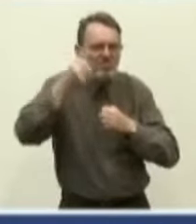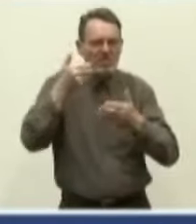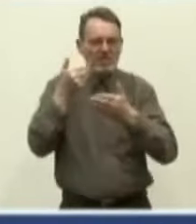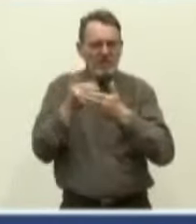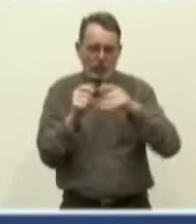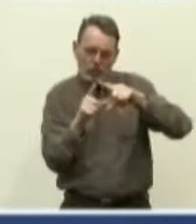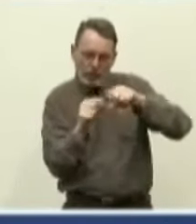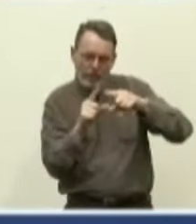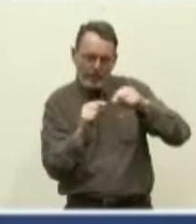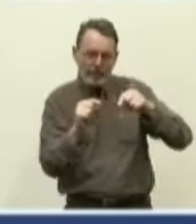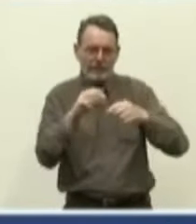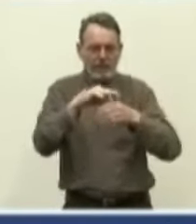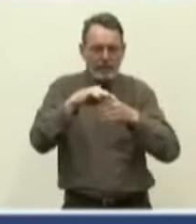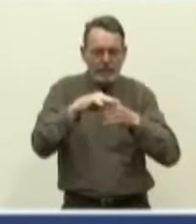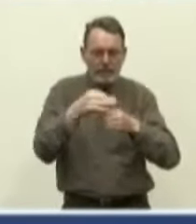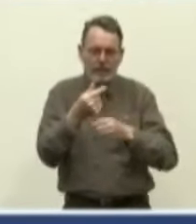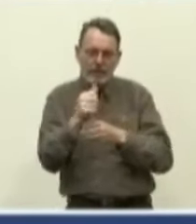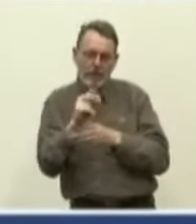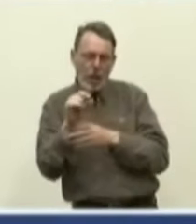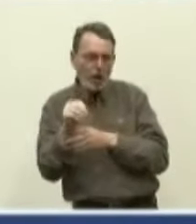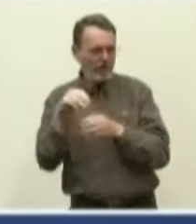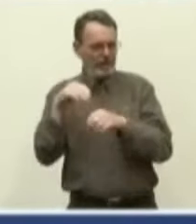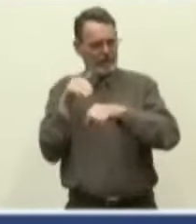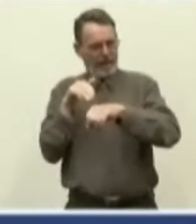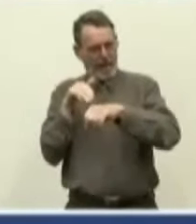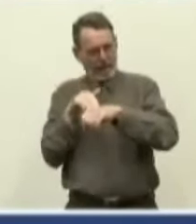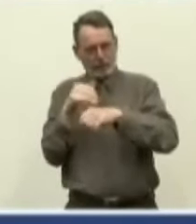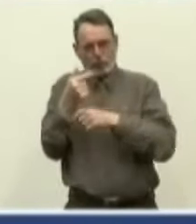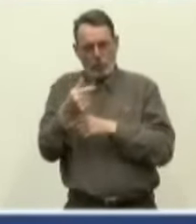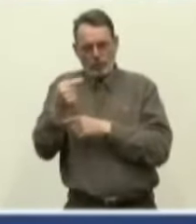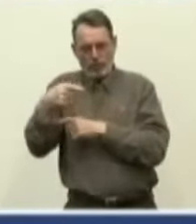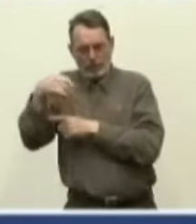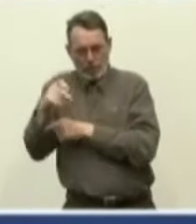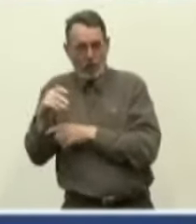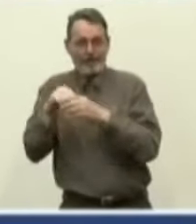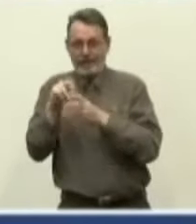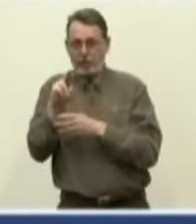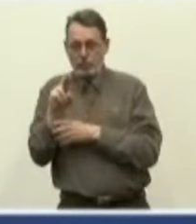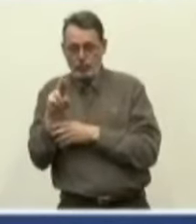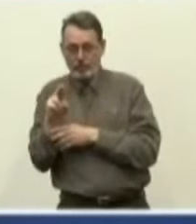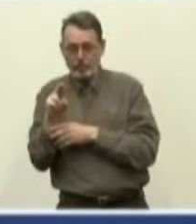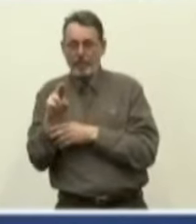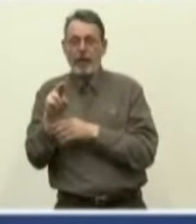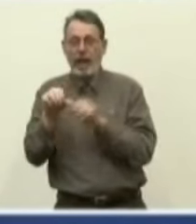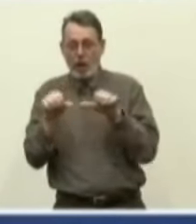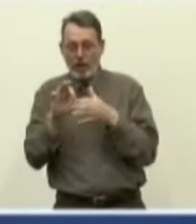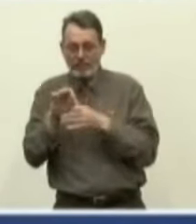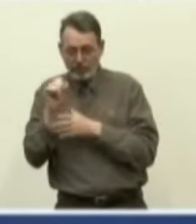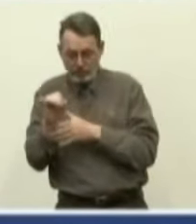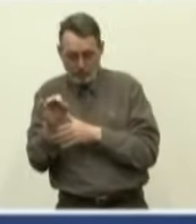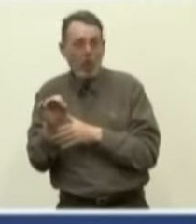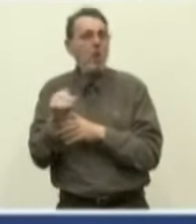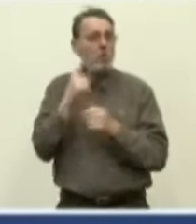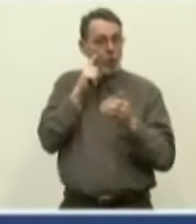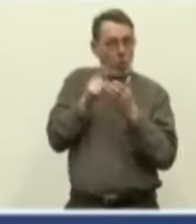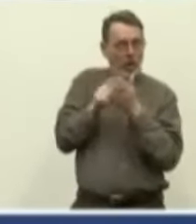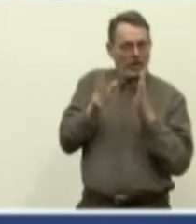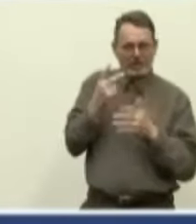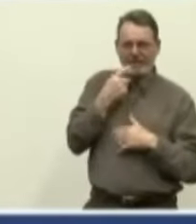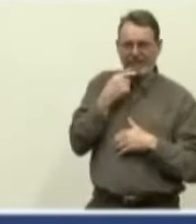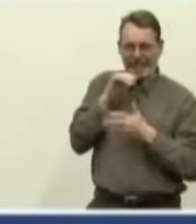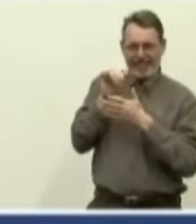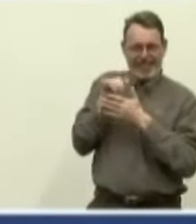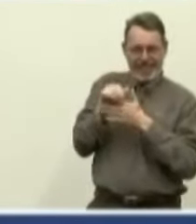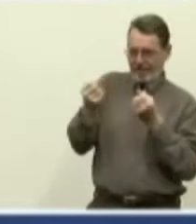within Golden Gate Park in the Richmond Police District of San Francisco. The suspect vehicle was described by witnesses as a